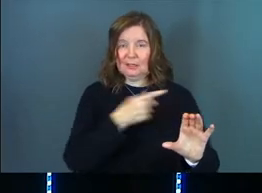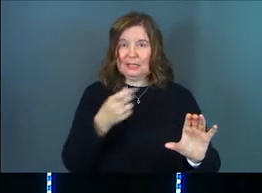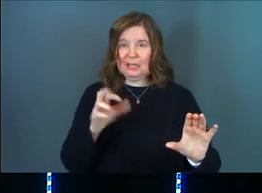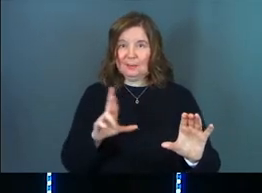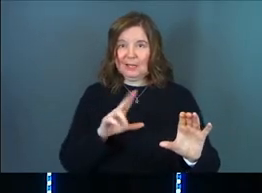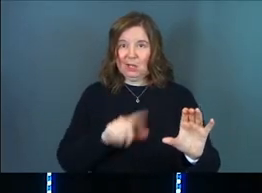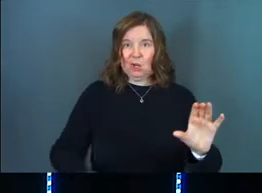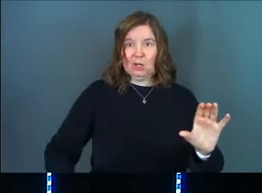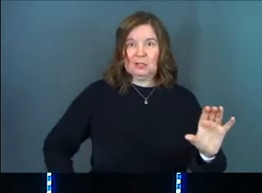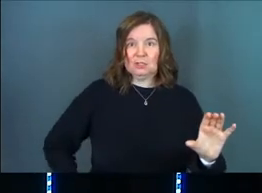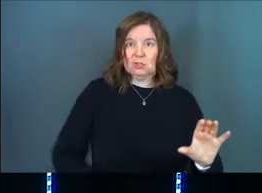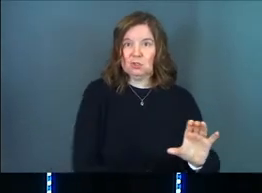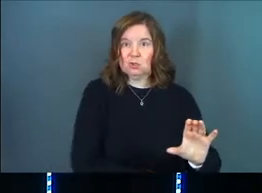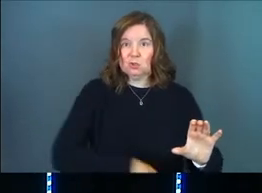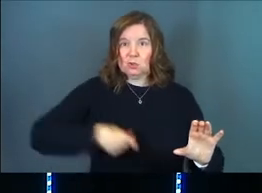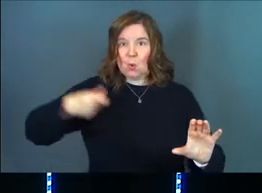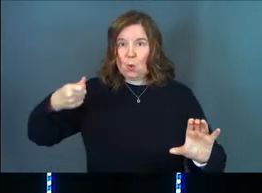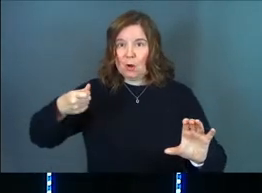Peter and his sword.